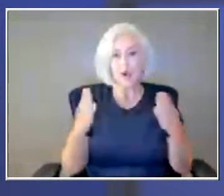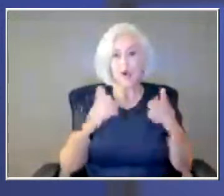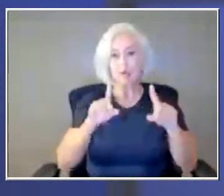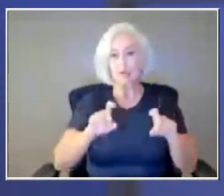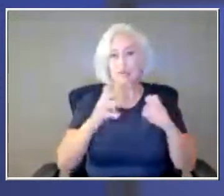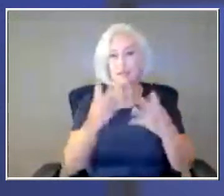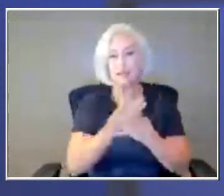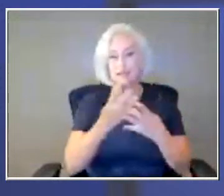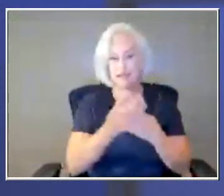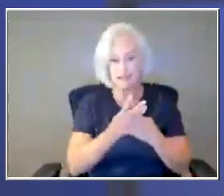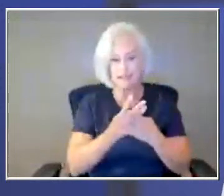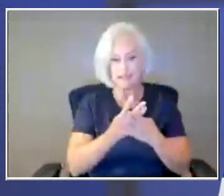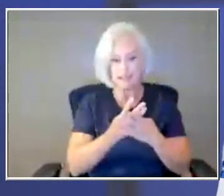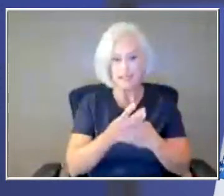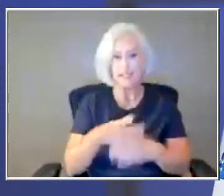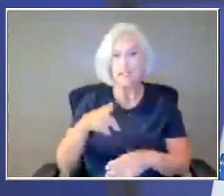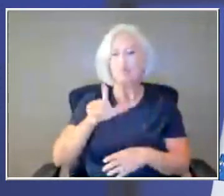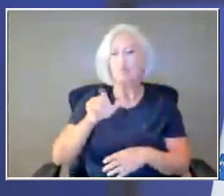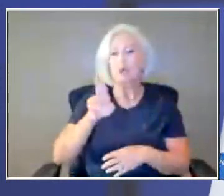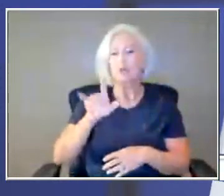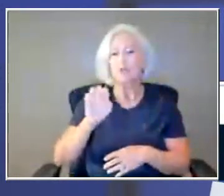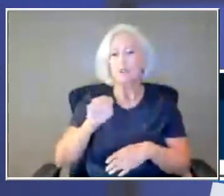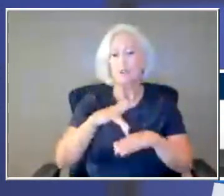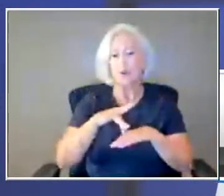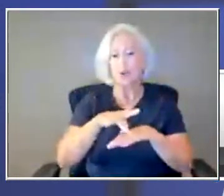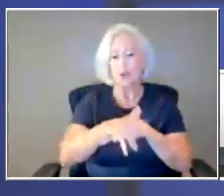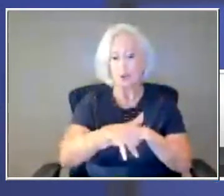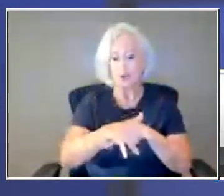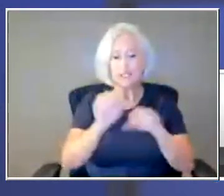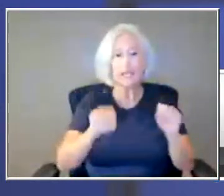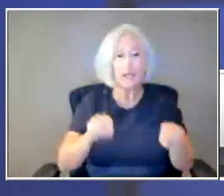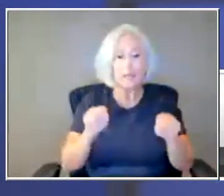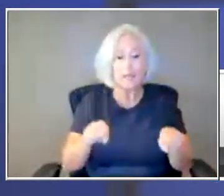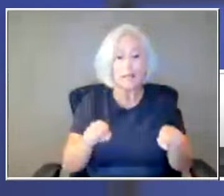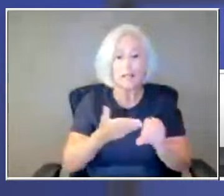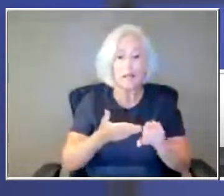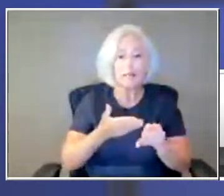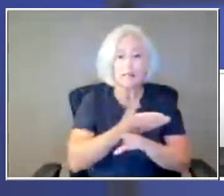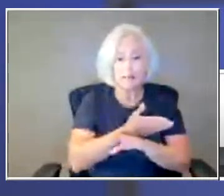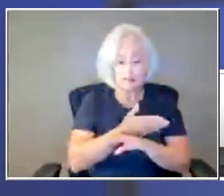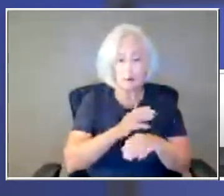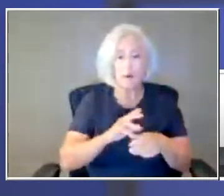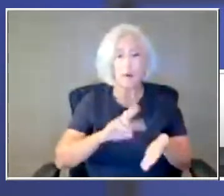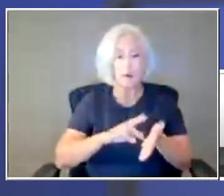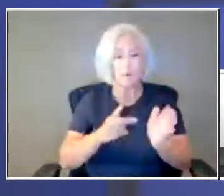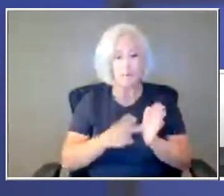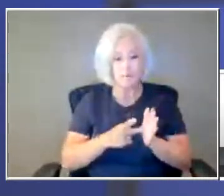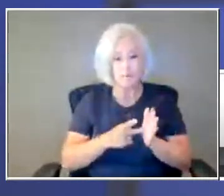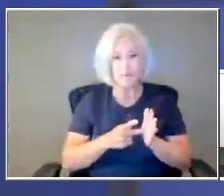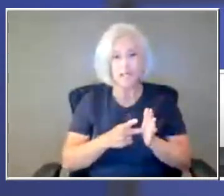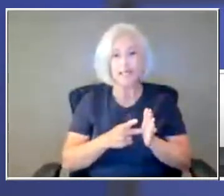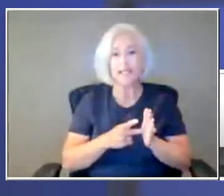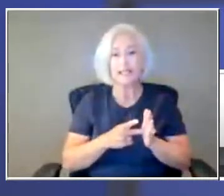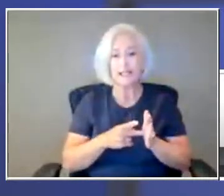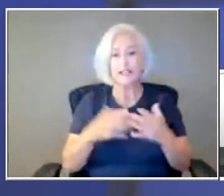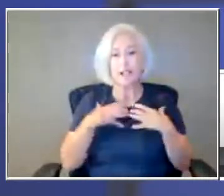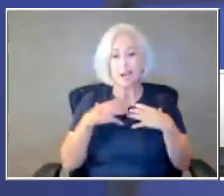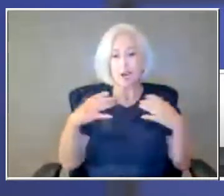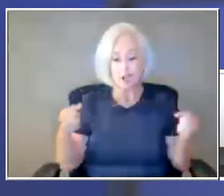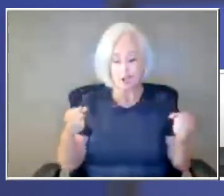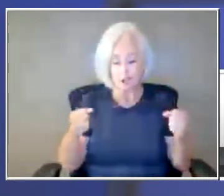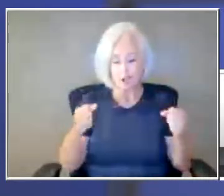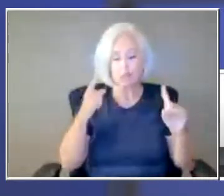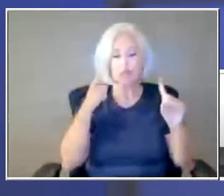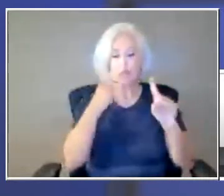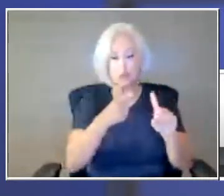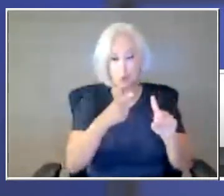really early capacity in the setting of biochemical recurrence, meaning someone who's had a curative intent treatment of prostate cancer, but then has